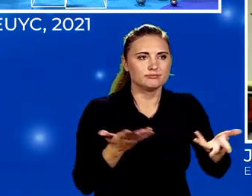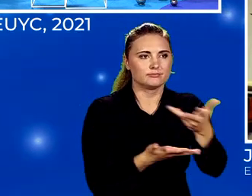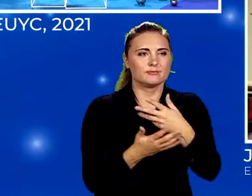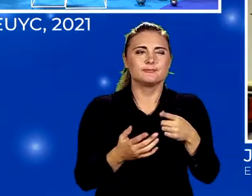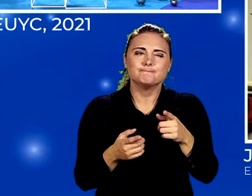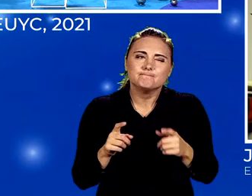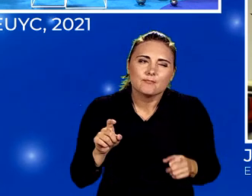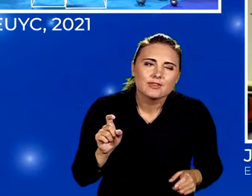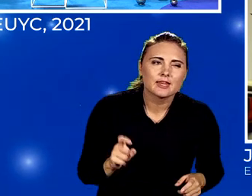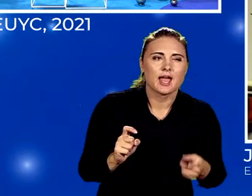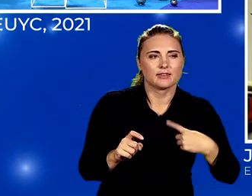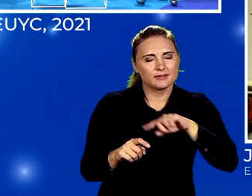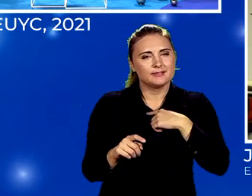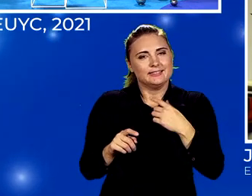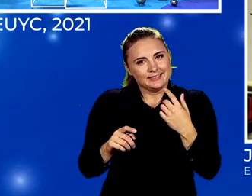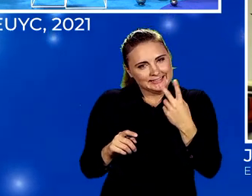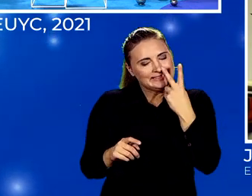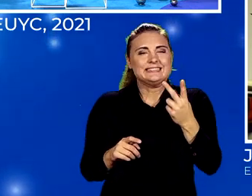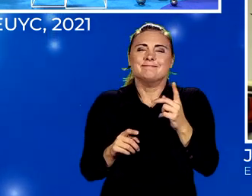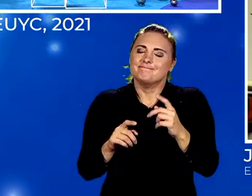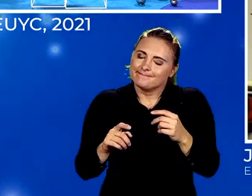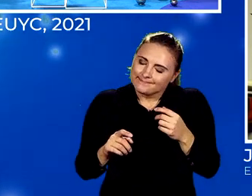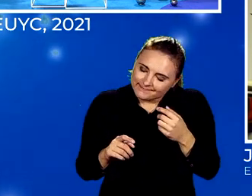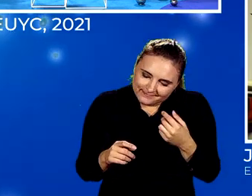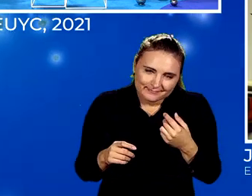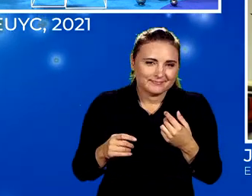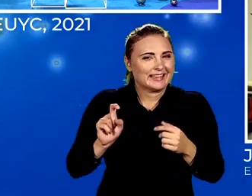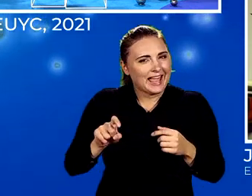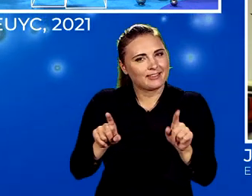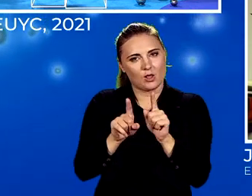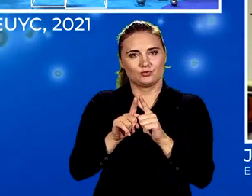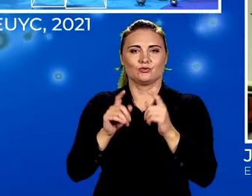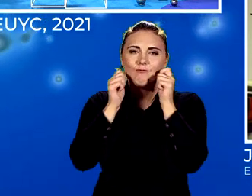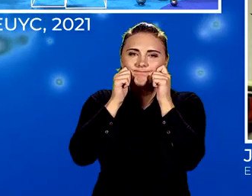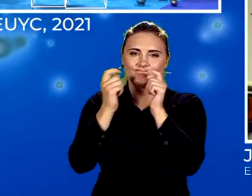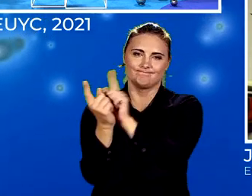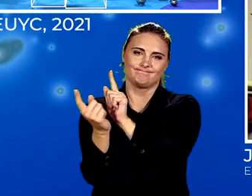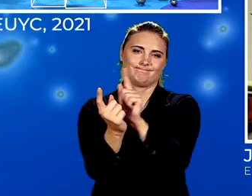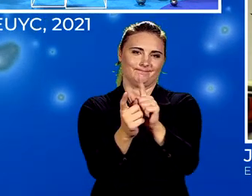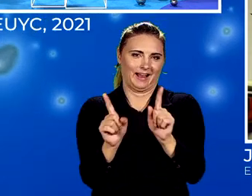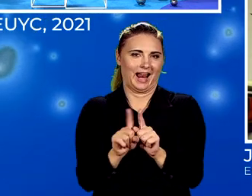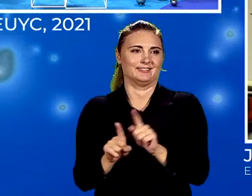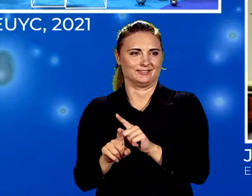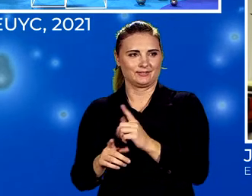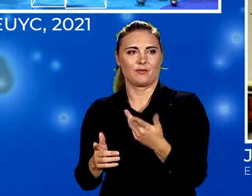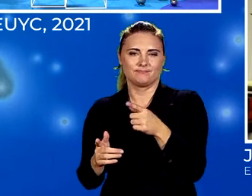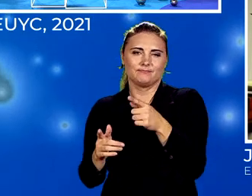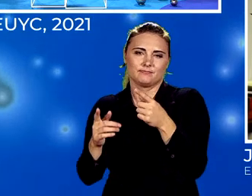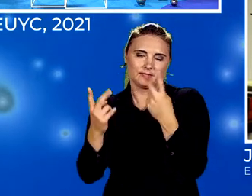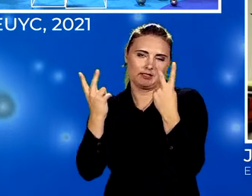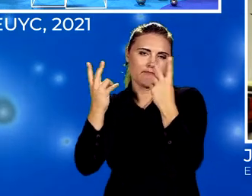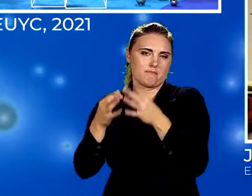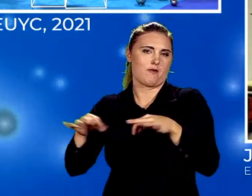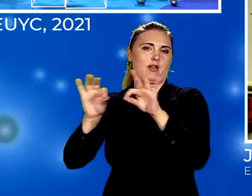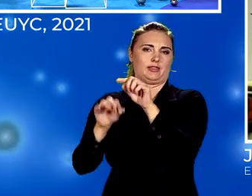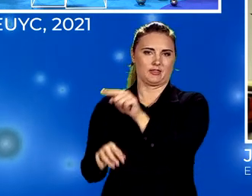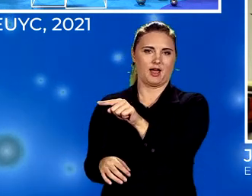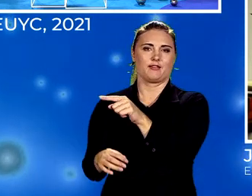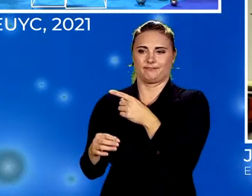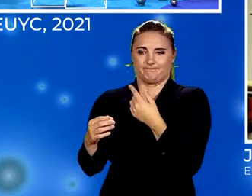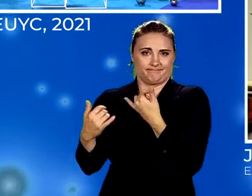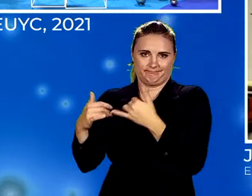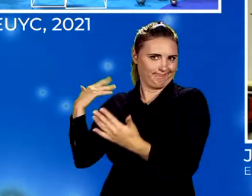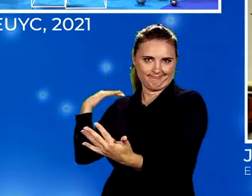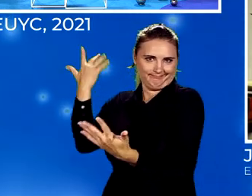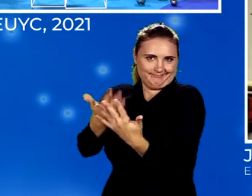and opportunities for participation remains as important as ever. And digital tools